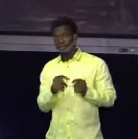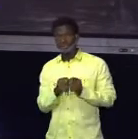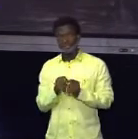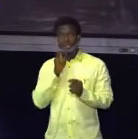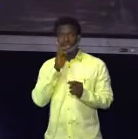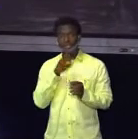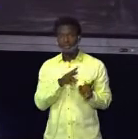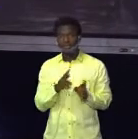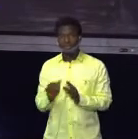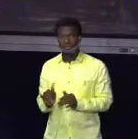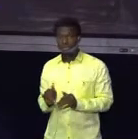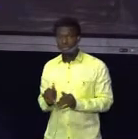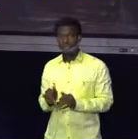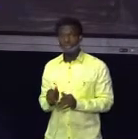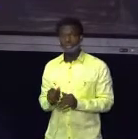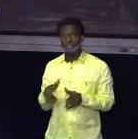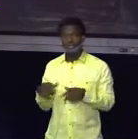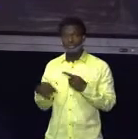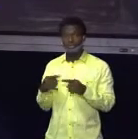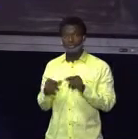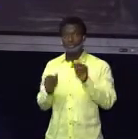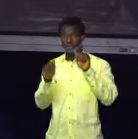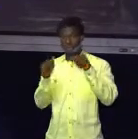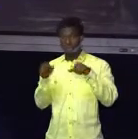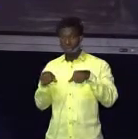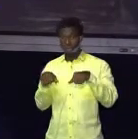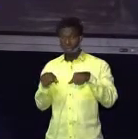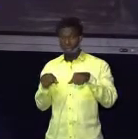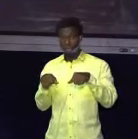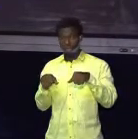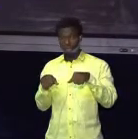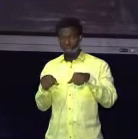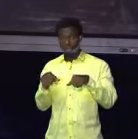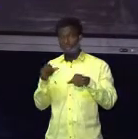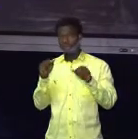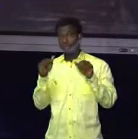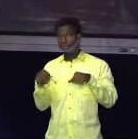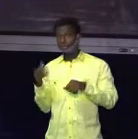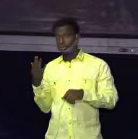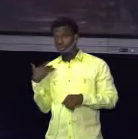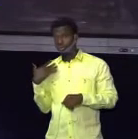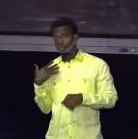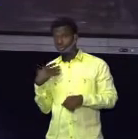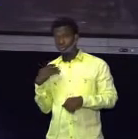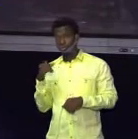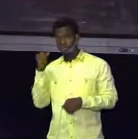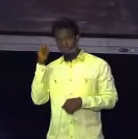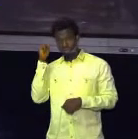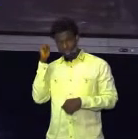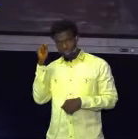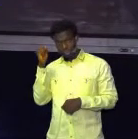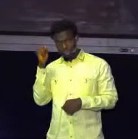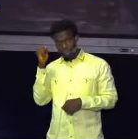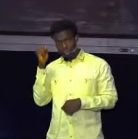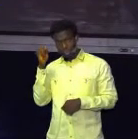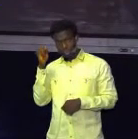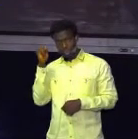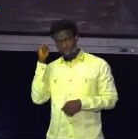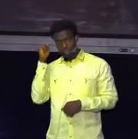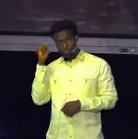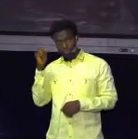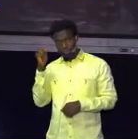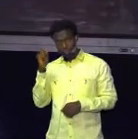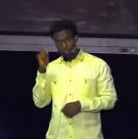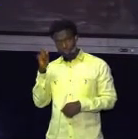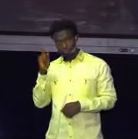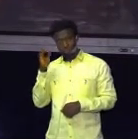ready? Let's go. Can, could, shall,